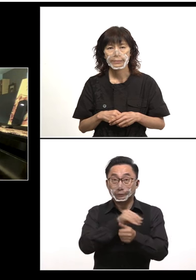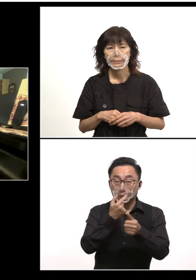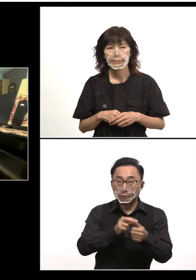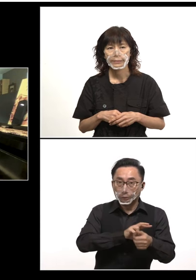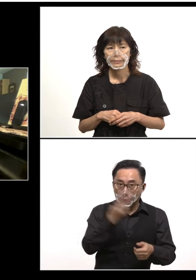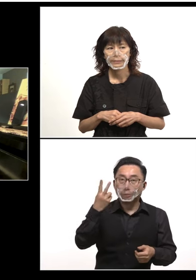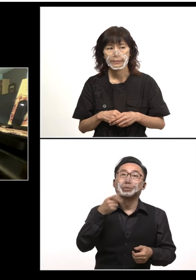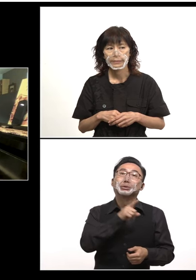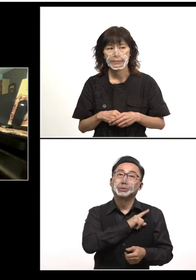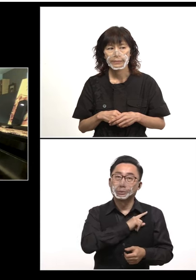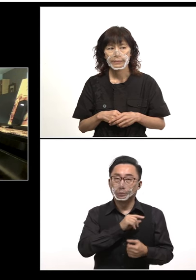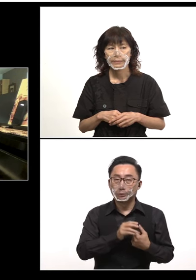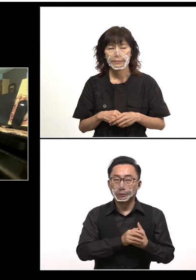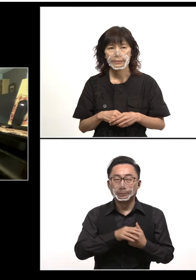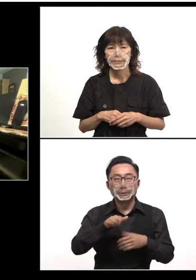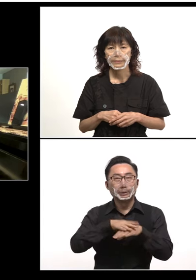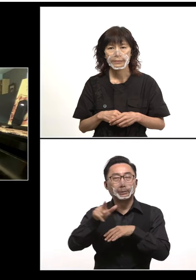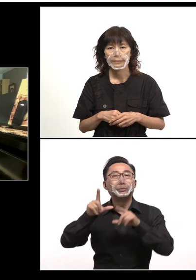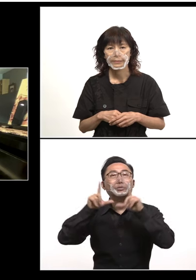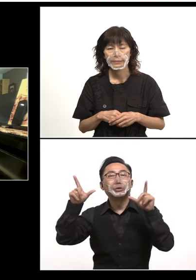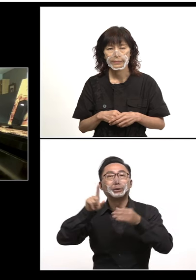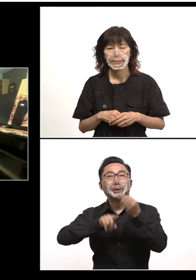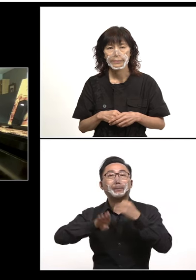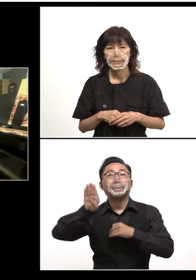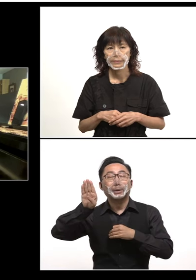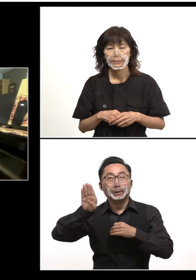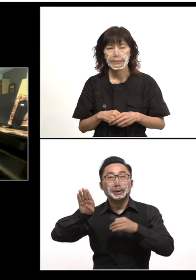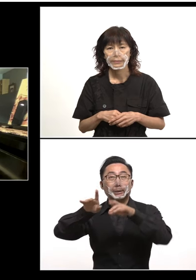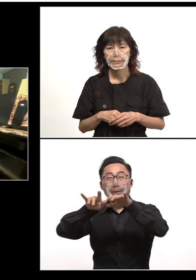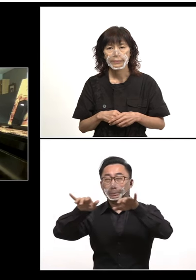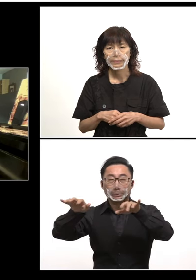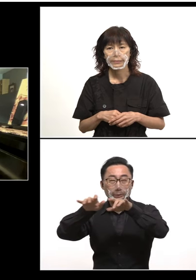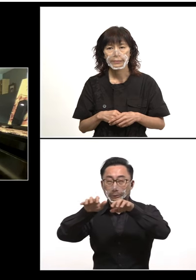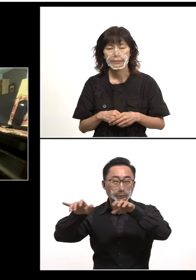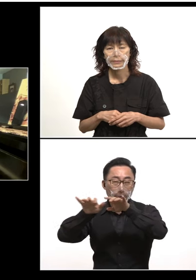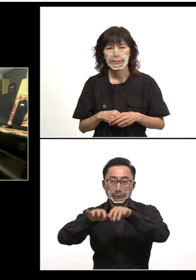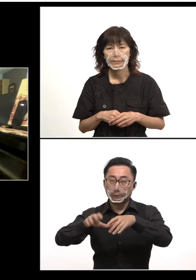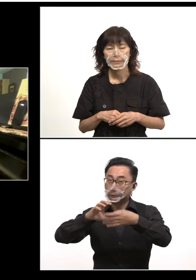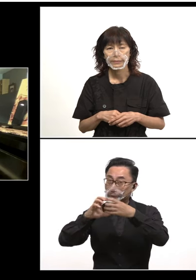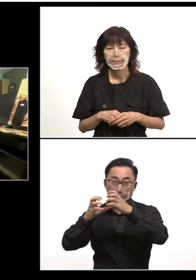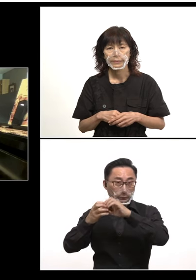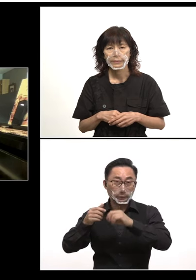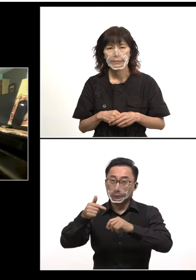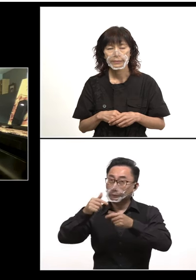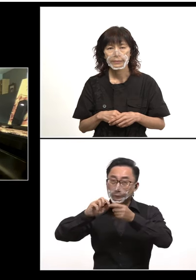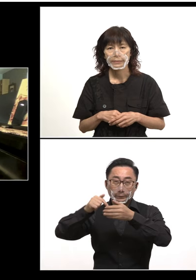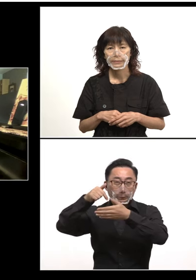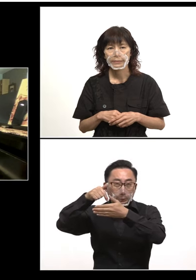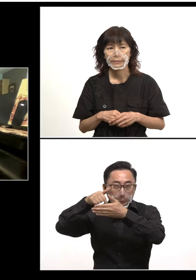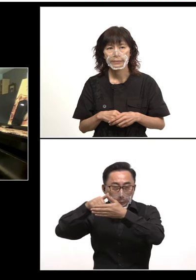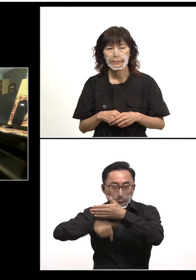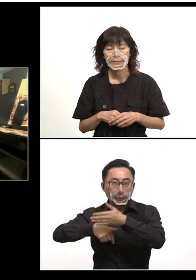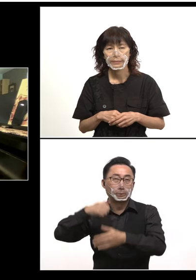of music, which is very complicated. And yes, I agree, this is probably the most difficult to teach to any